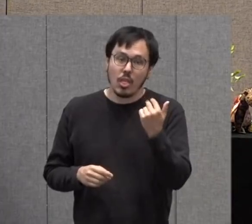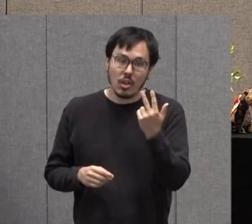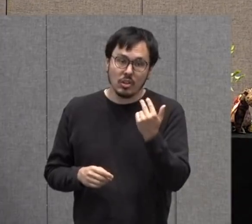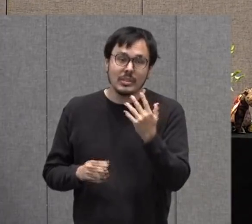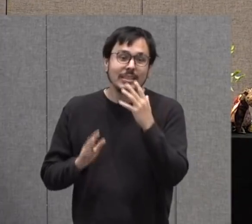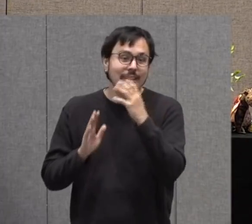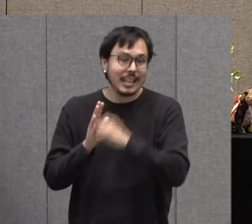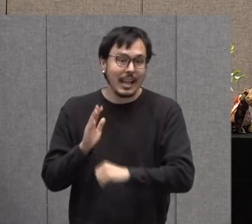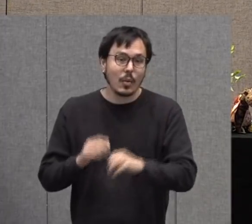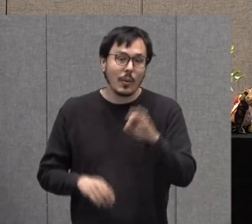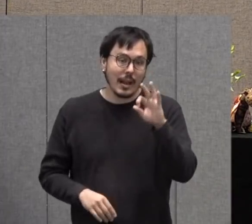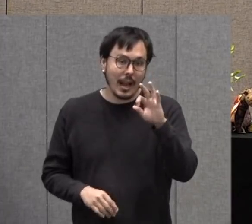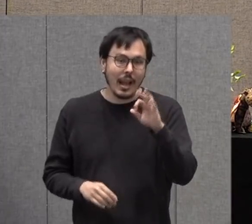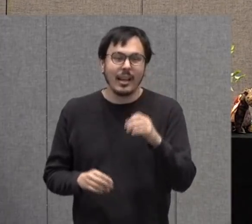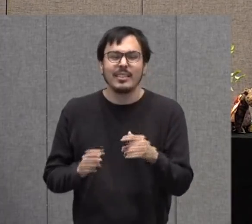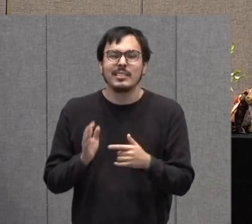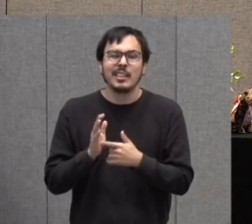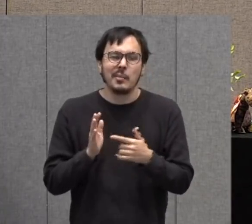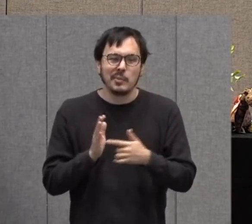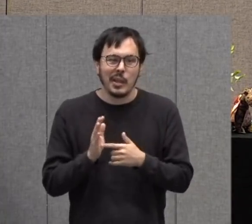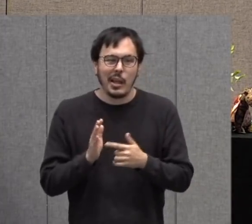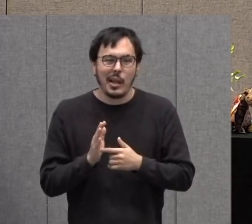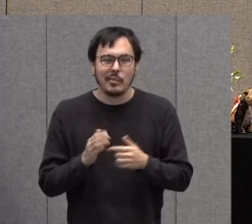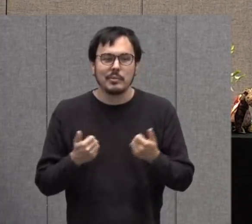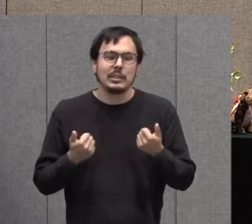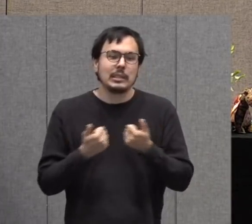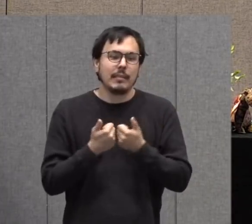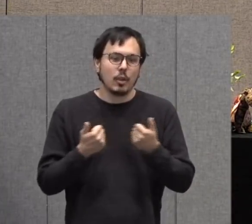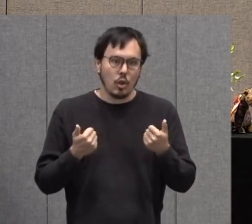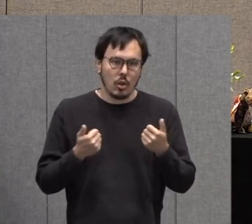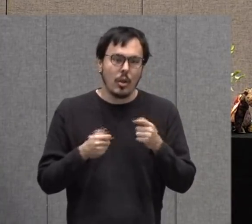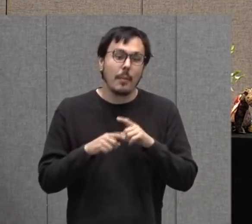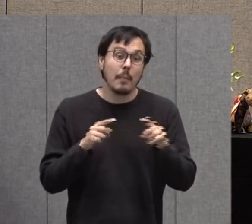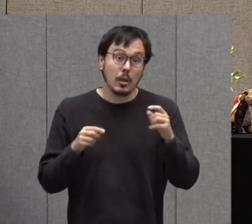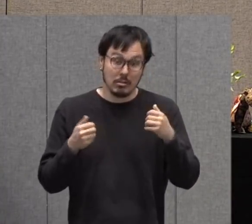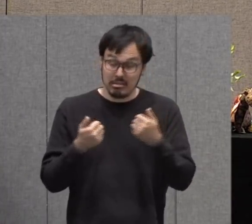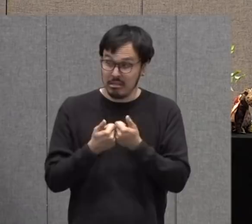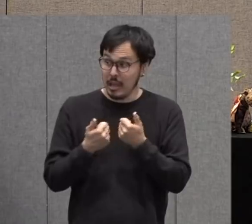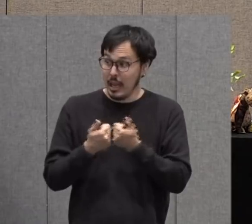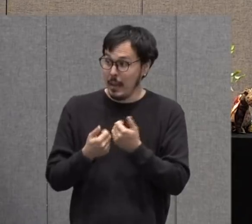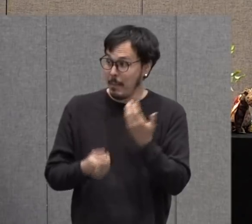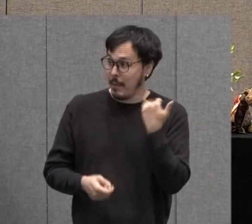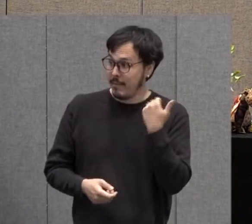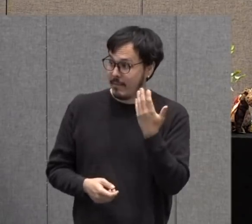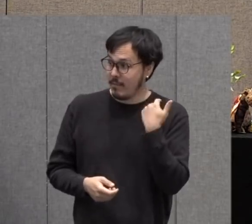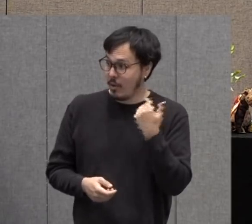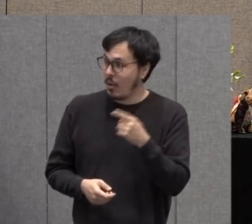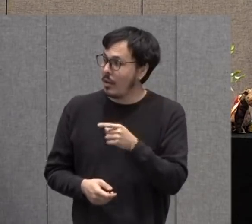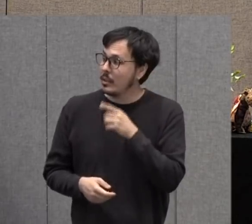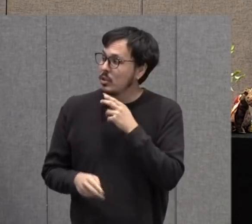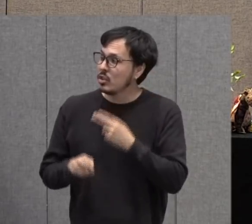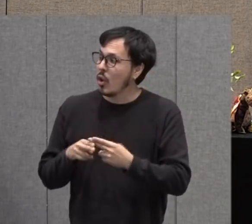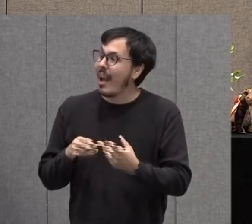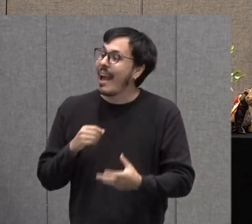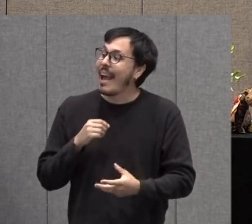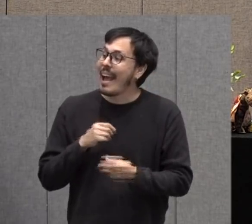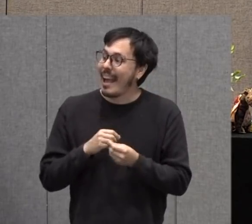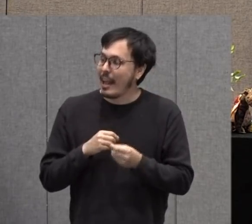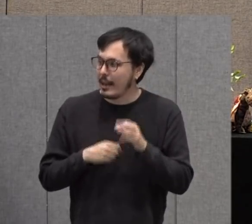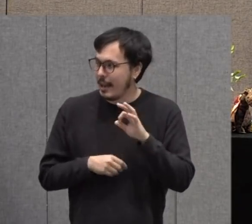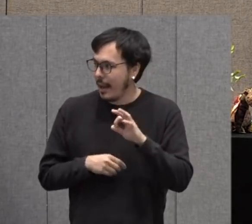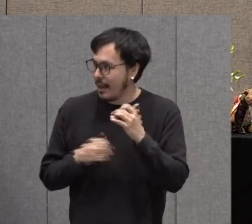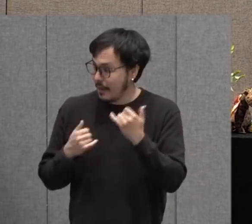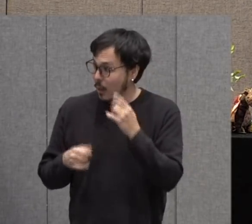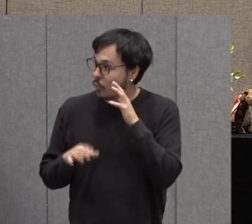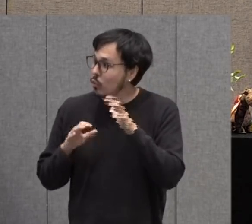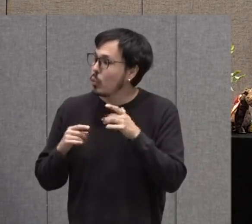9. Sometimes this can be a little tricky, but when we were playing our game earlier, that was called add 9. Now we're going to